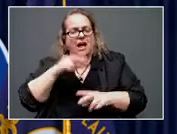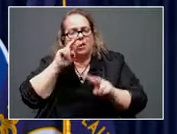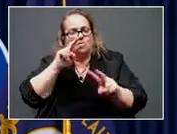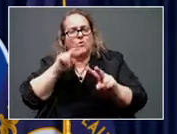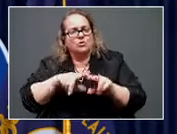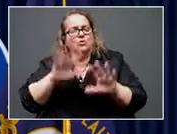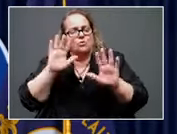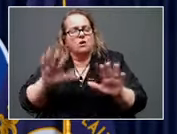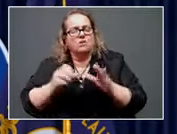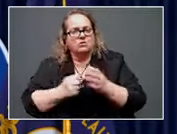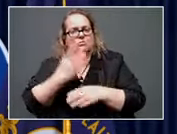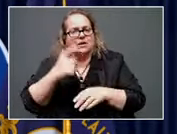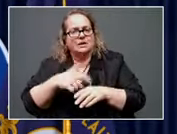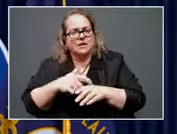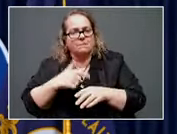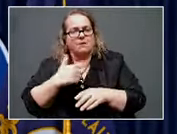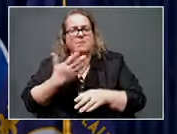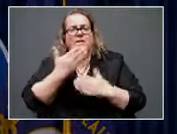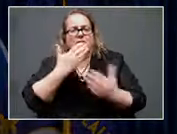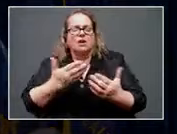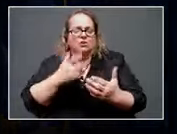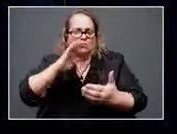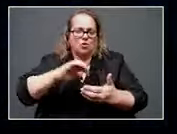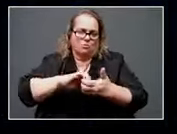for your partnership during this journey.